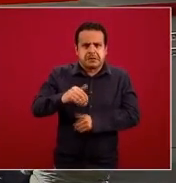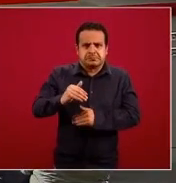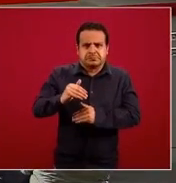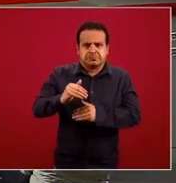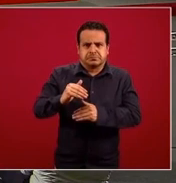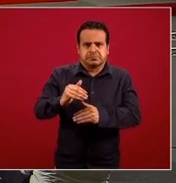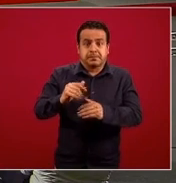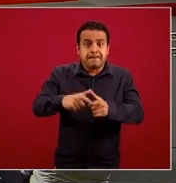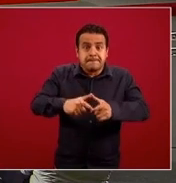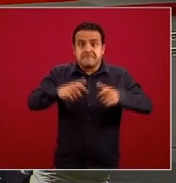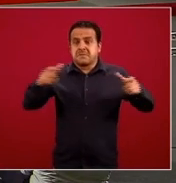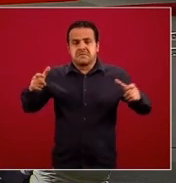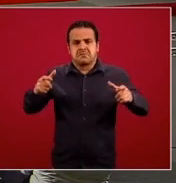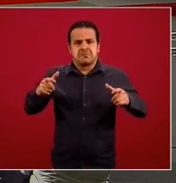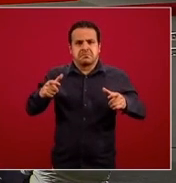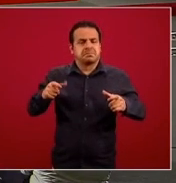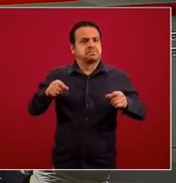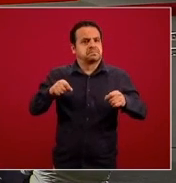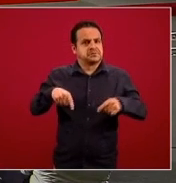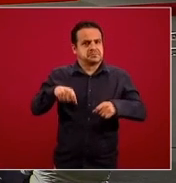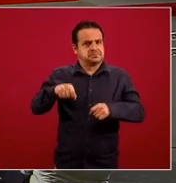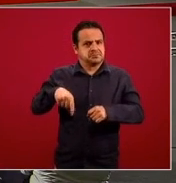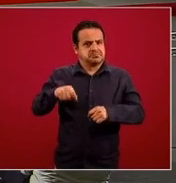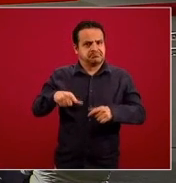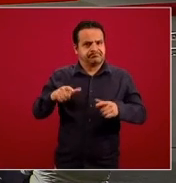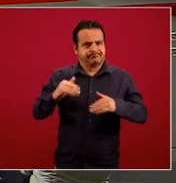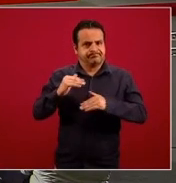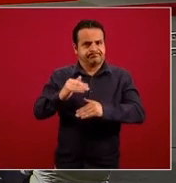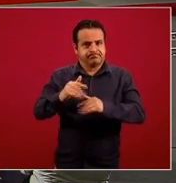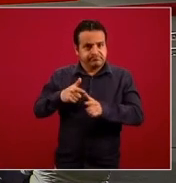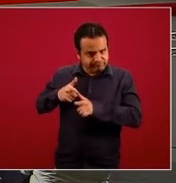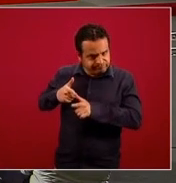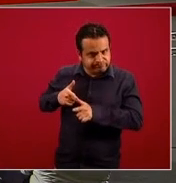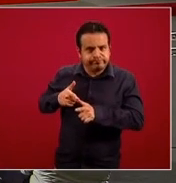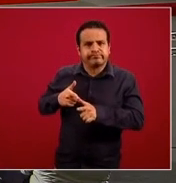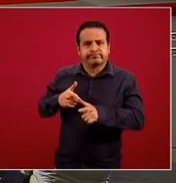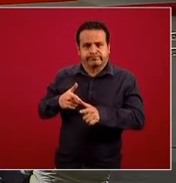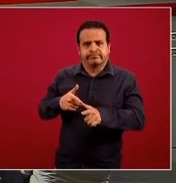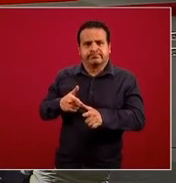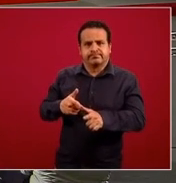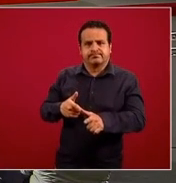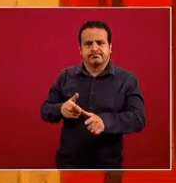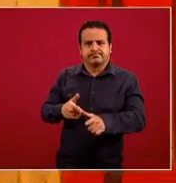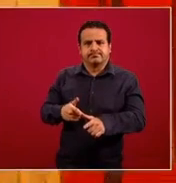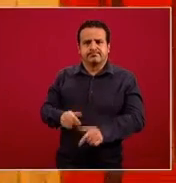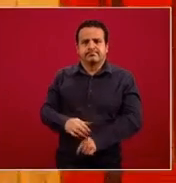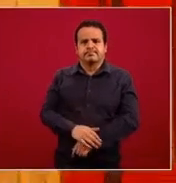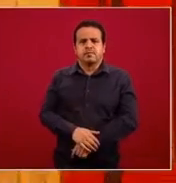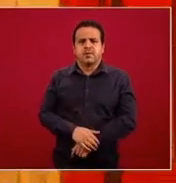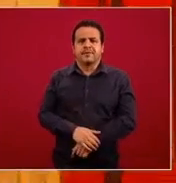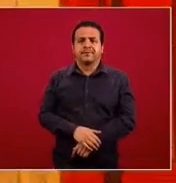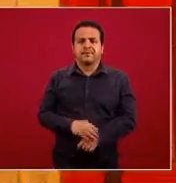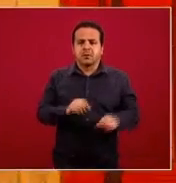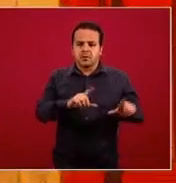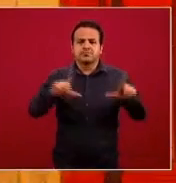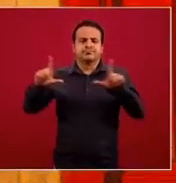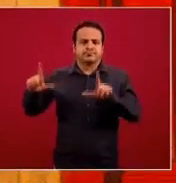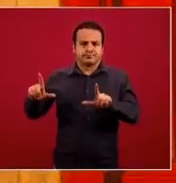is basically yesterday, which is April the 22nd. Which is the last day taken into account in this